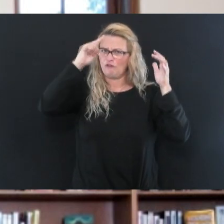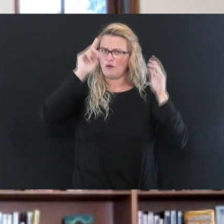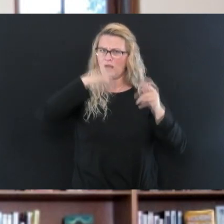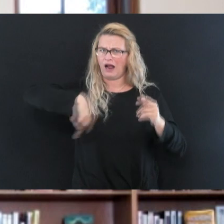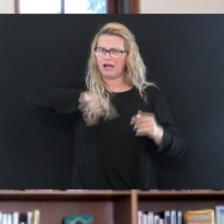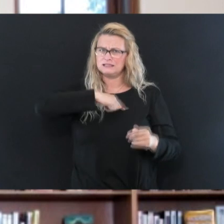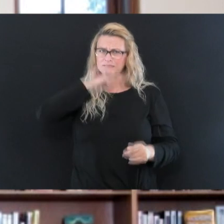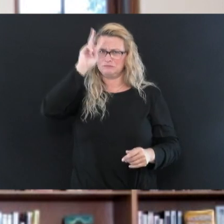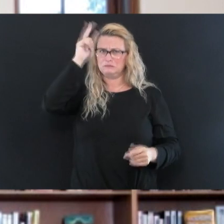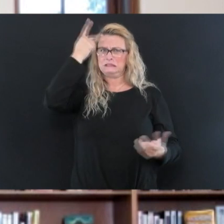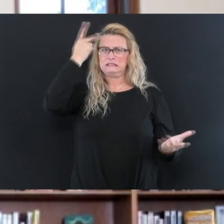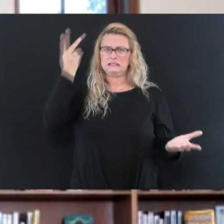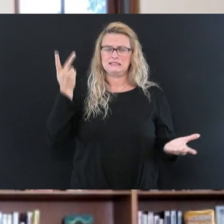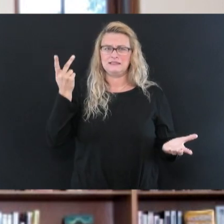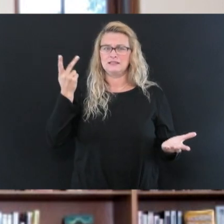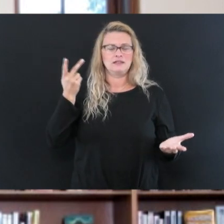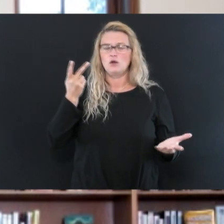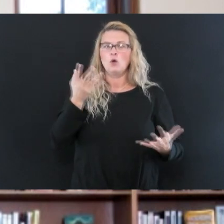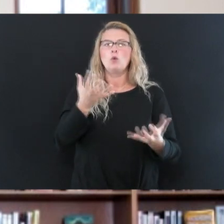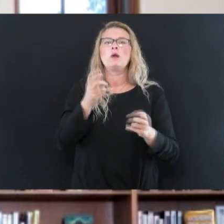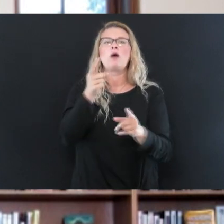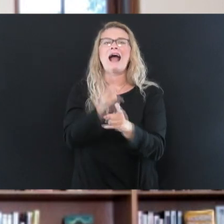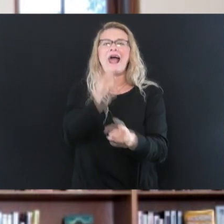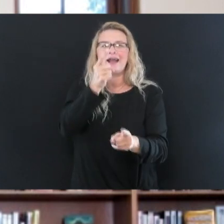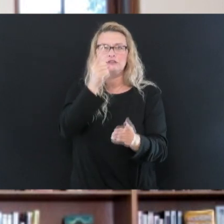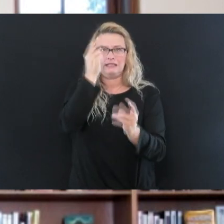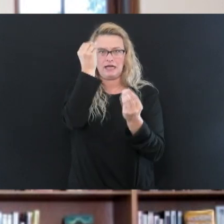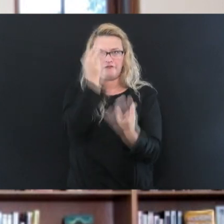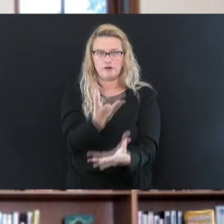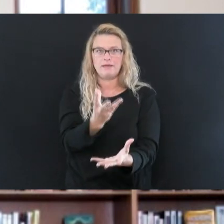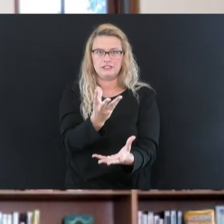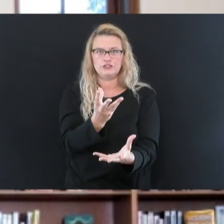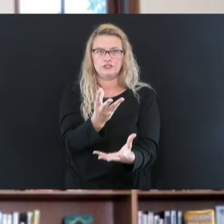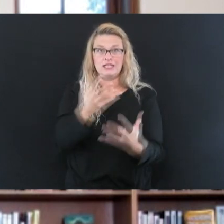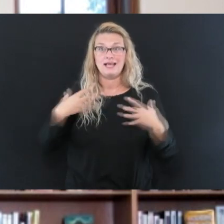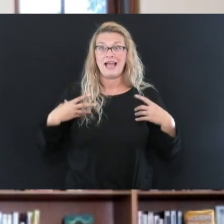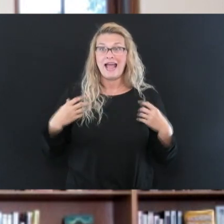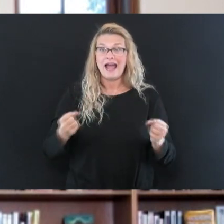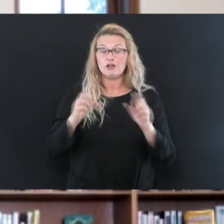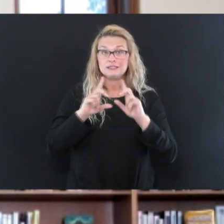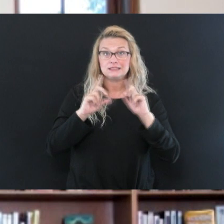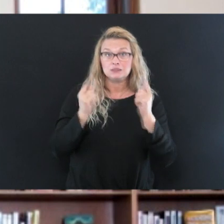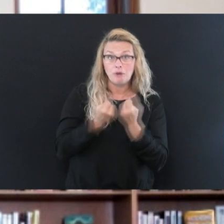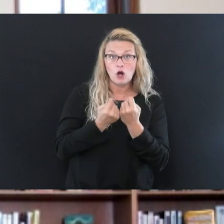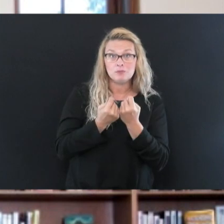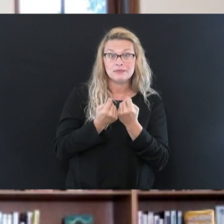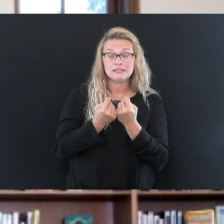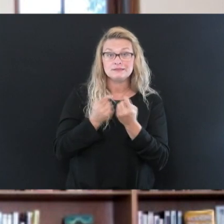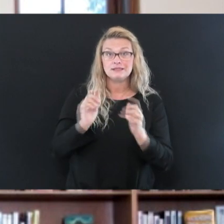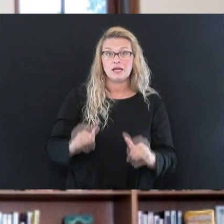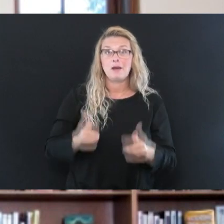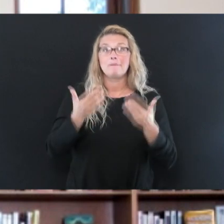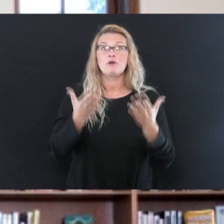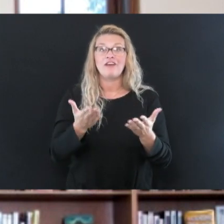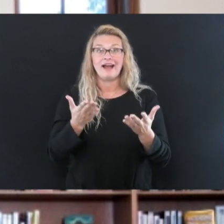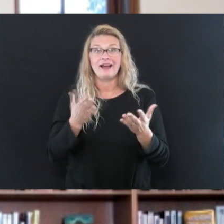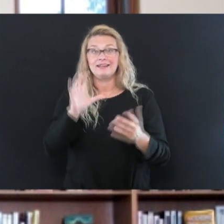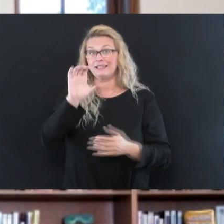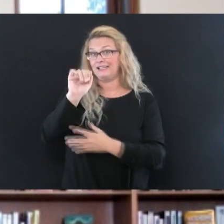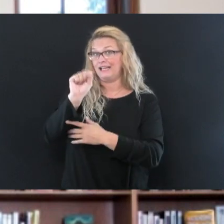strive to provide accurate information to the public, but the health departments provide cases and contact